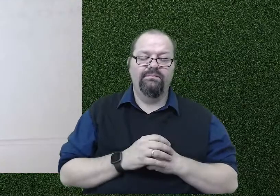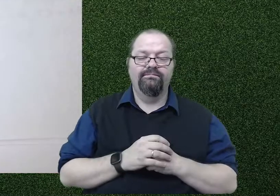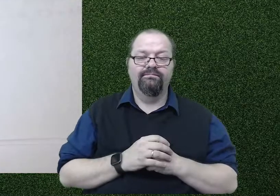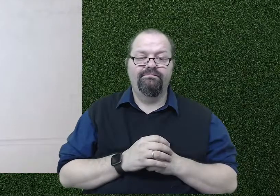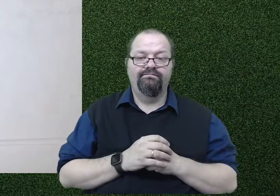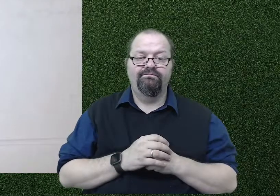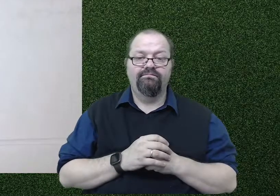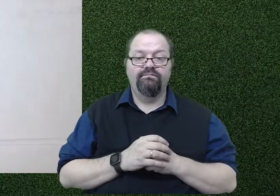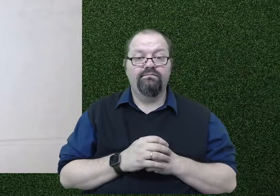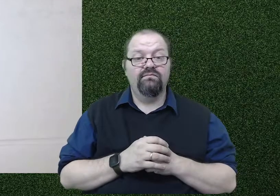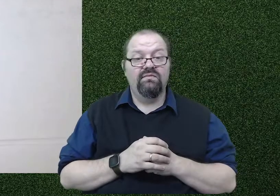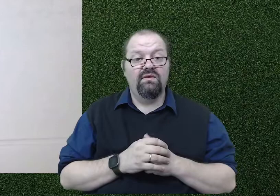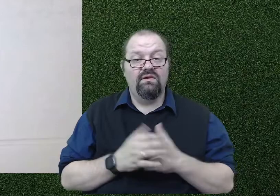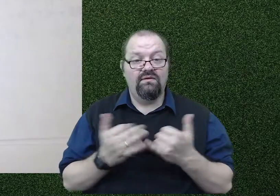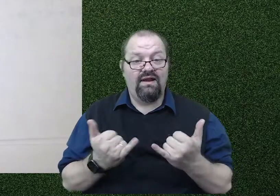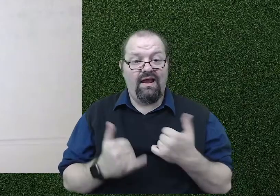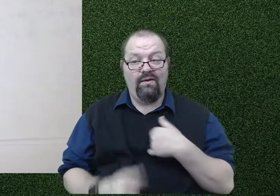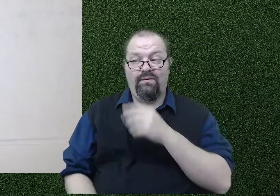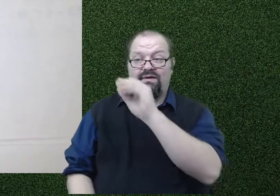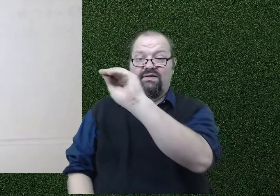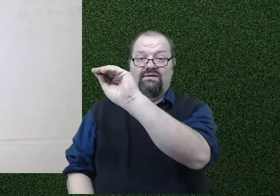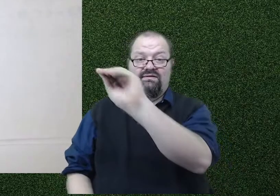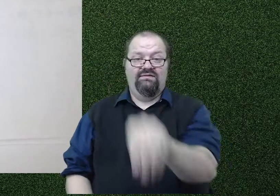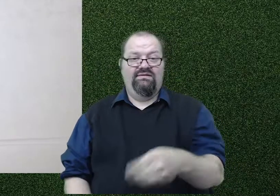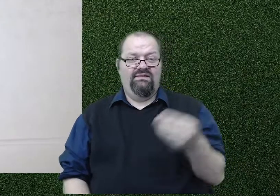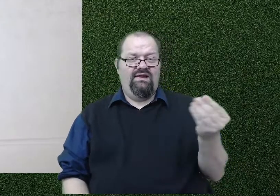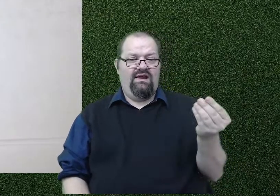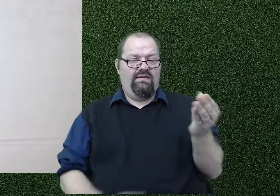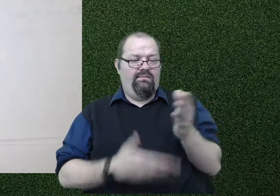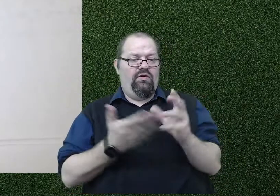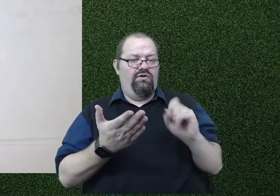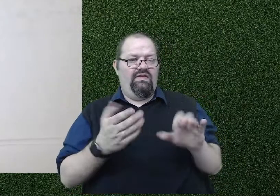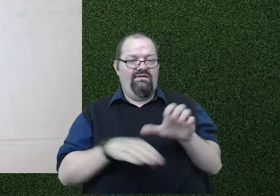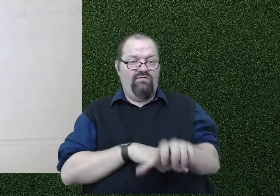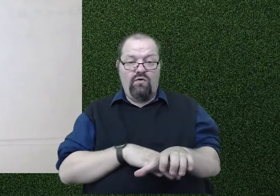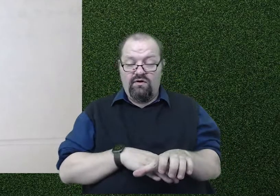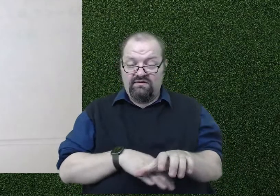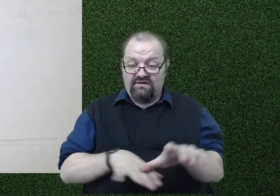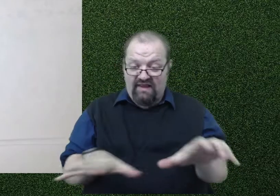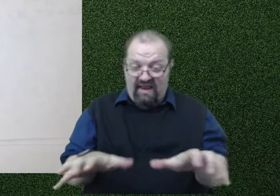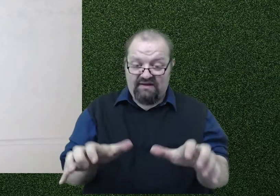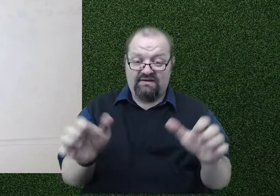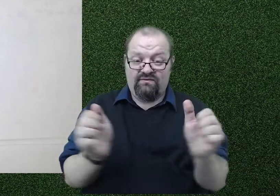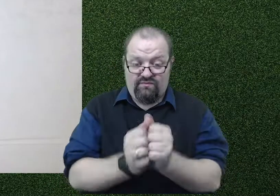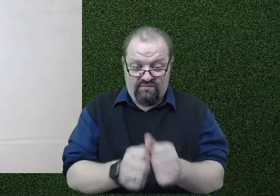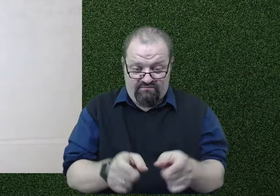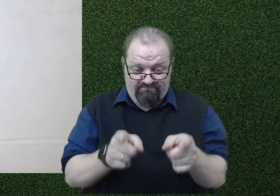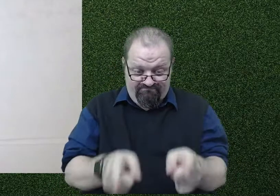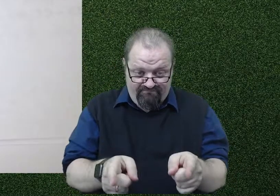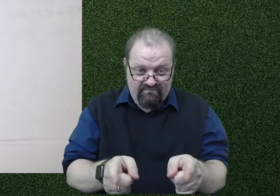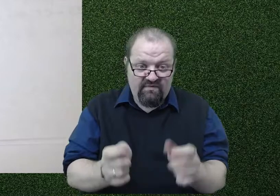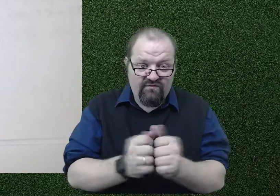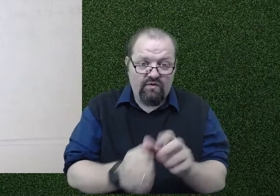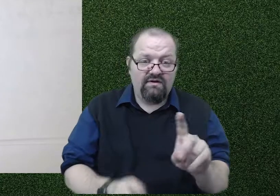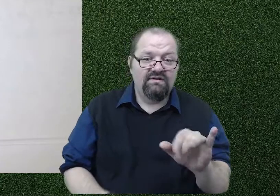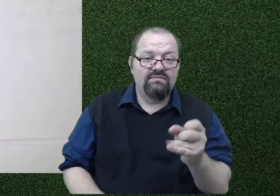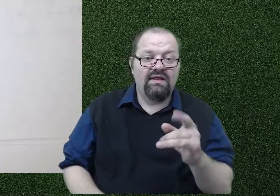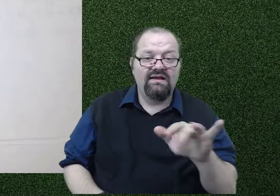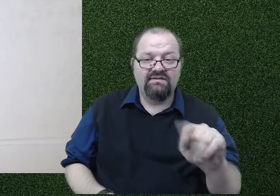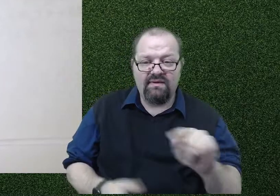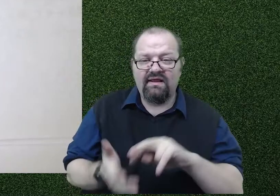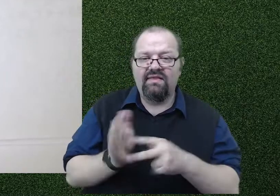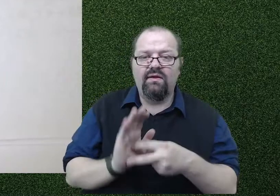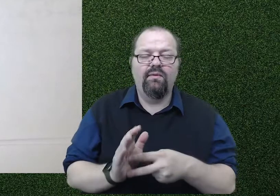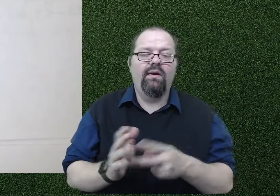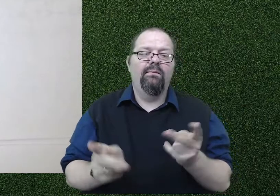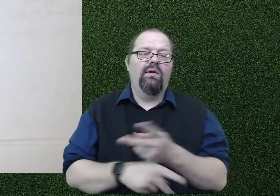take the part of the force that's acting in the direction of displacement and we multiply it by the magnitude